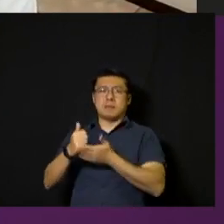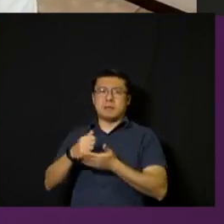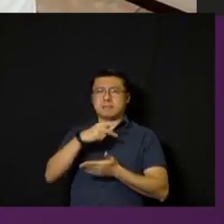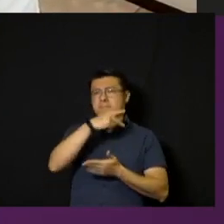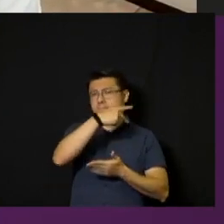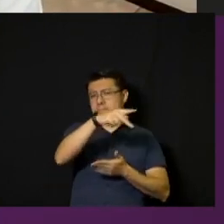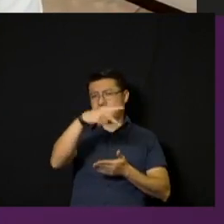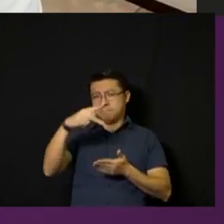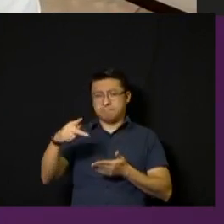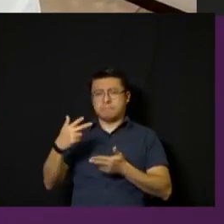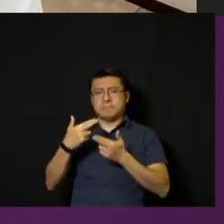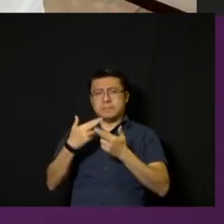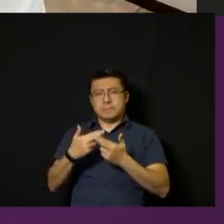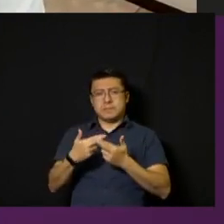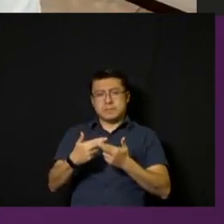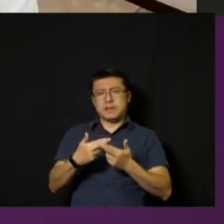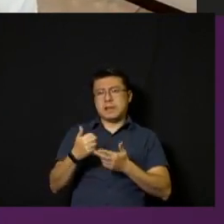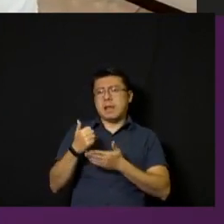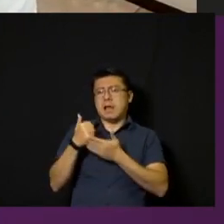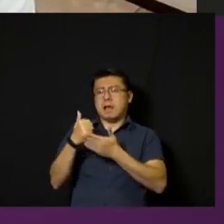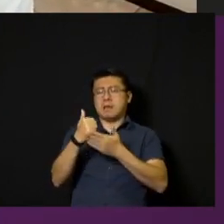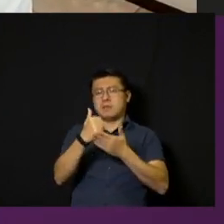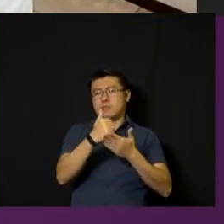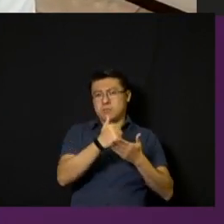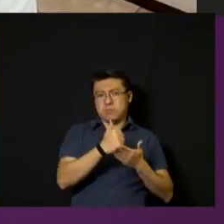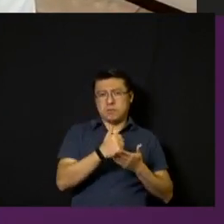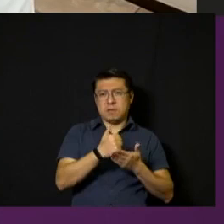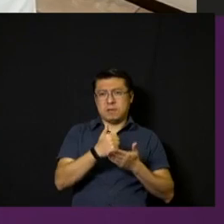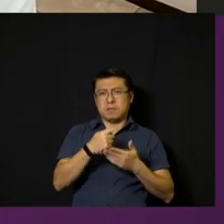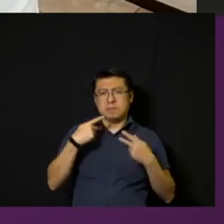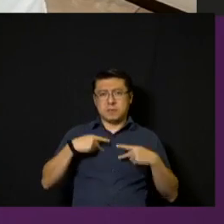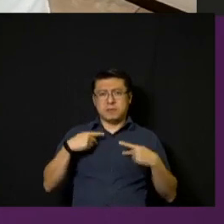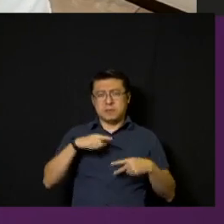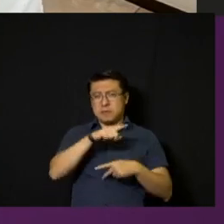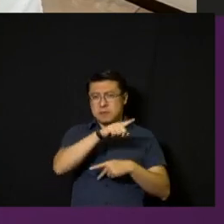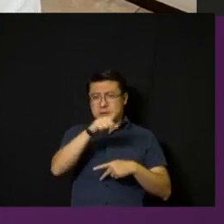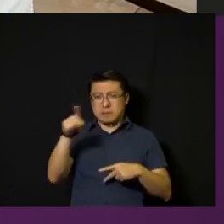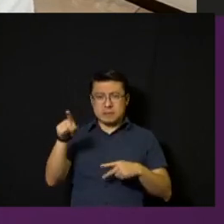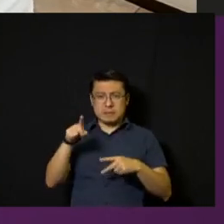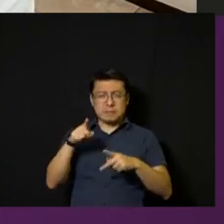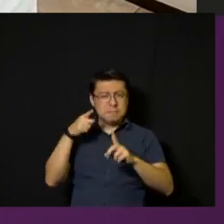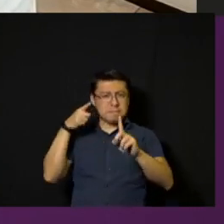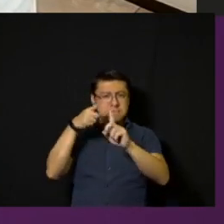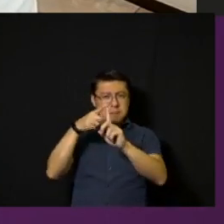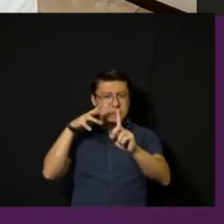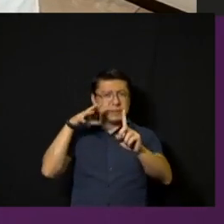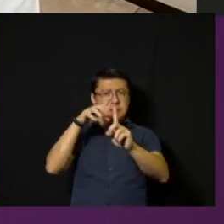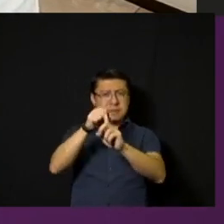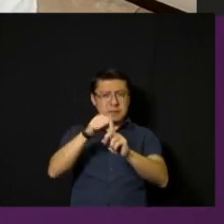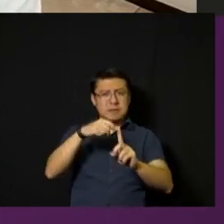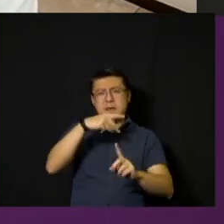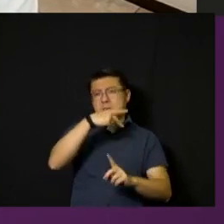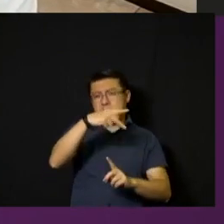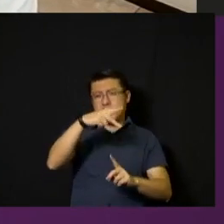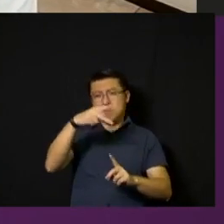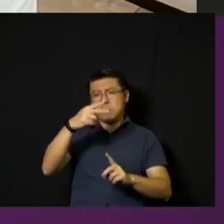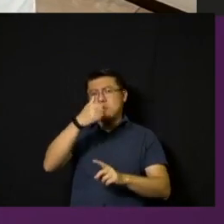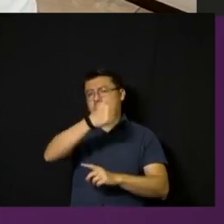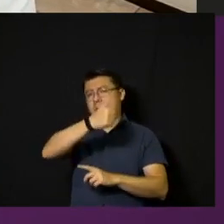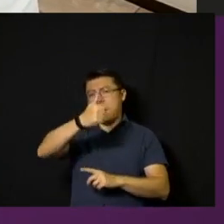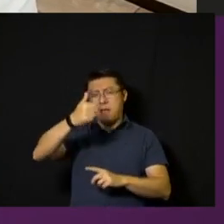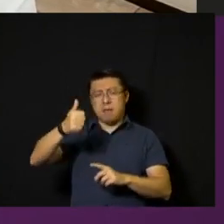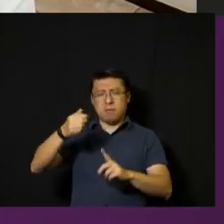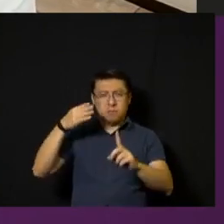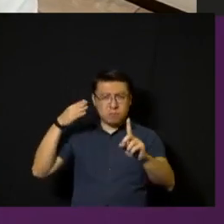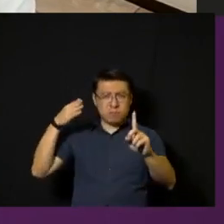goal, to be able to reach people, for people to reach big things, but above all, to find that purpose. Why are